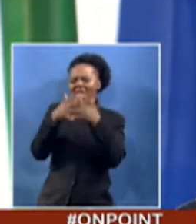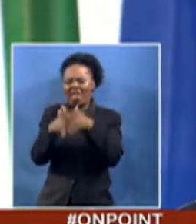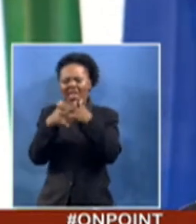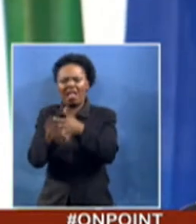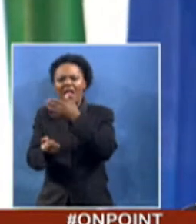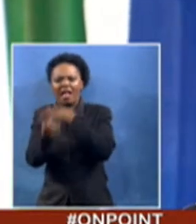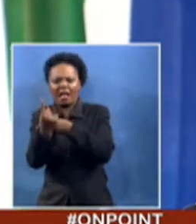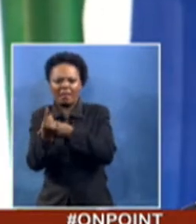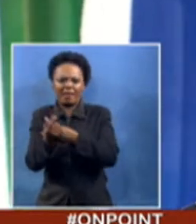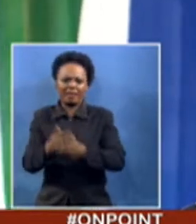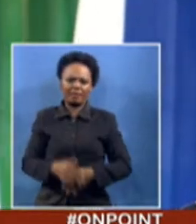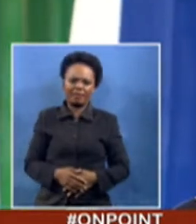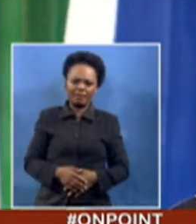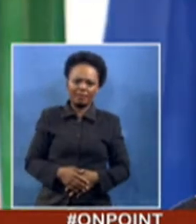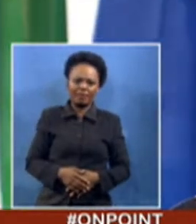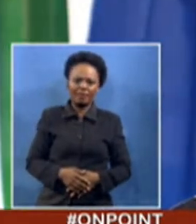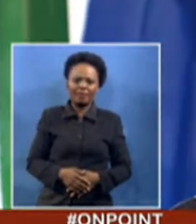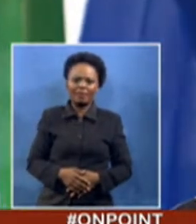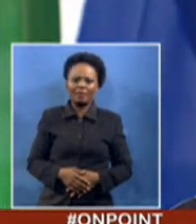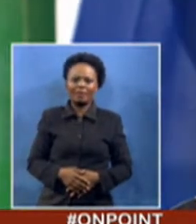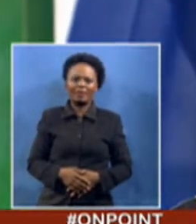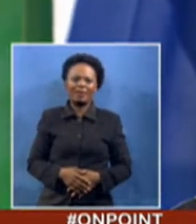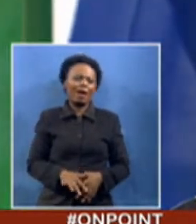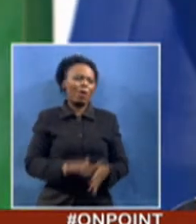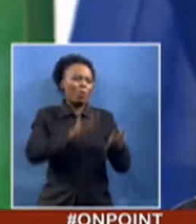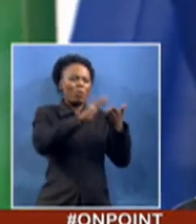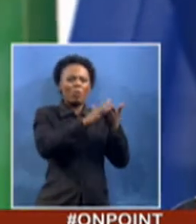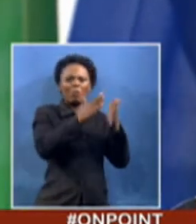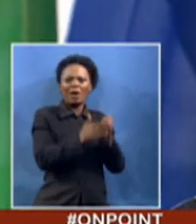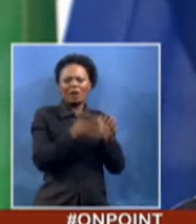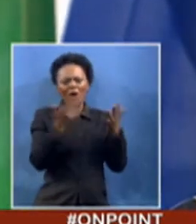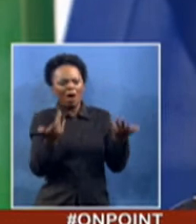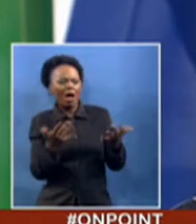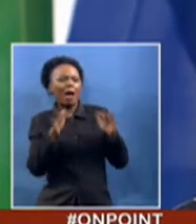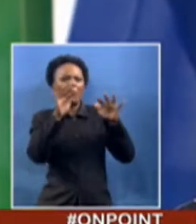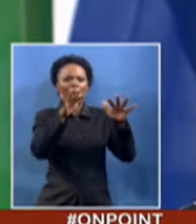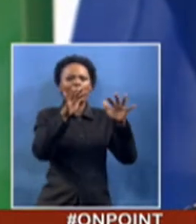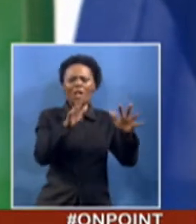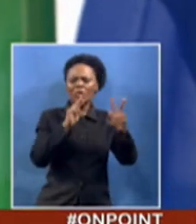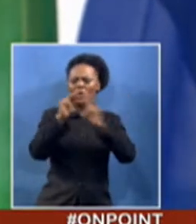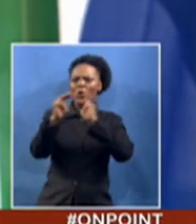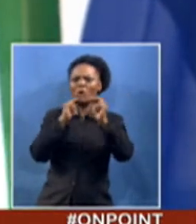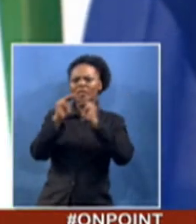Instead of our people negotiating and